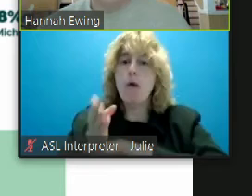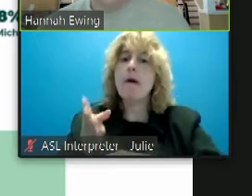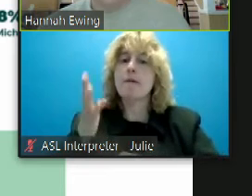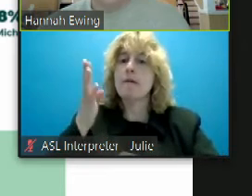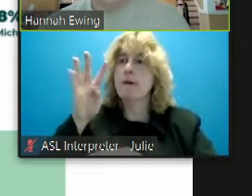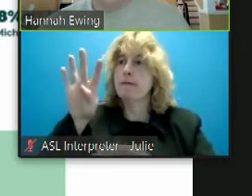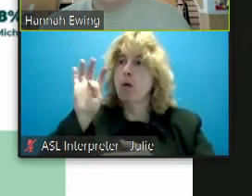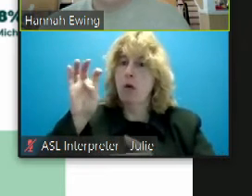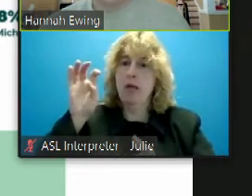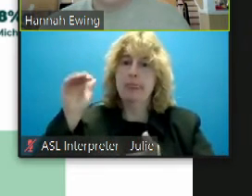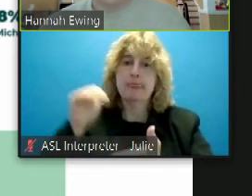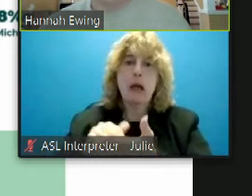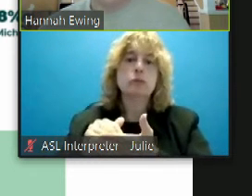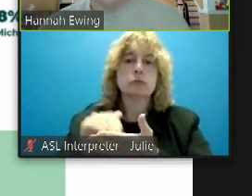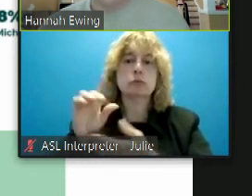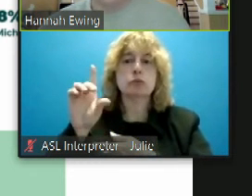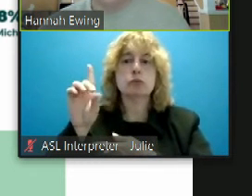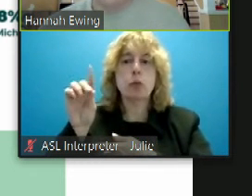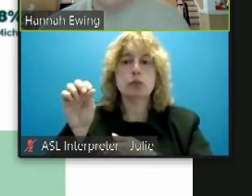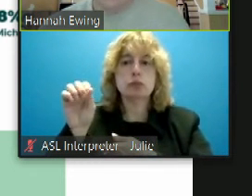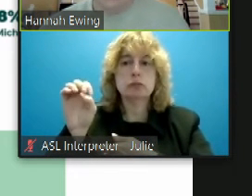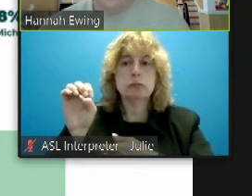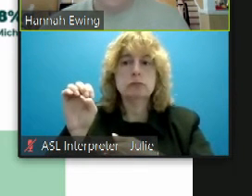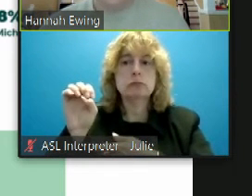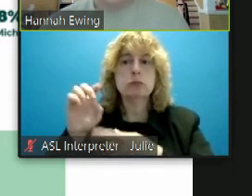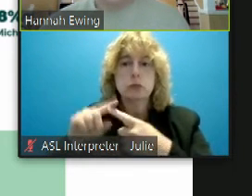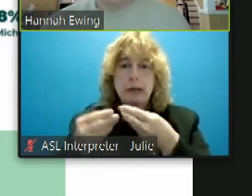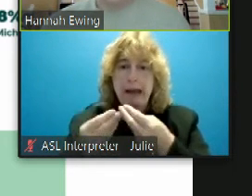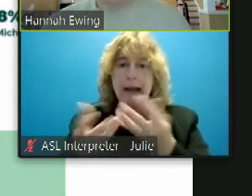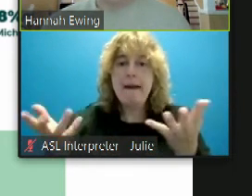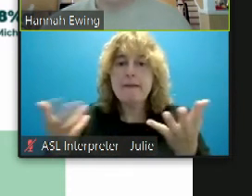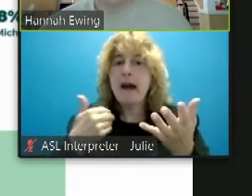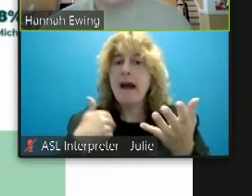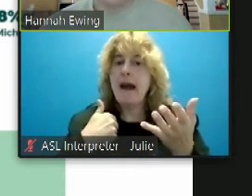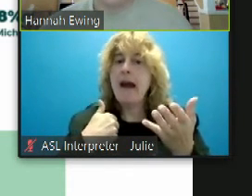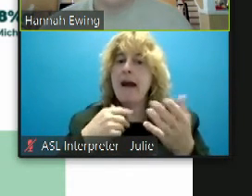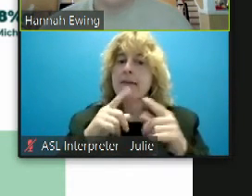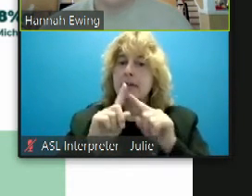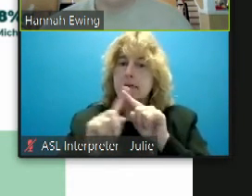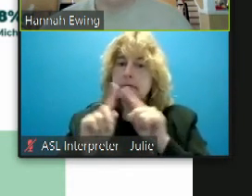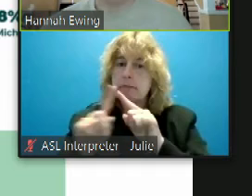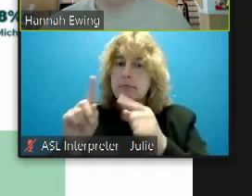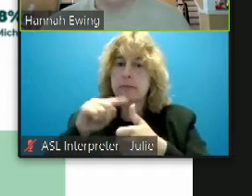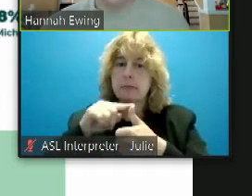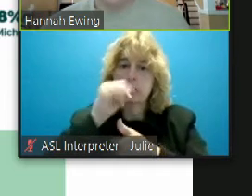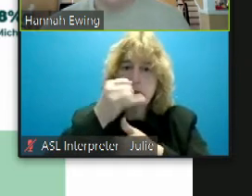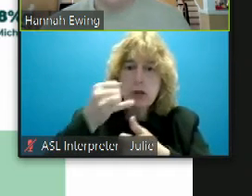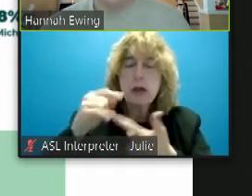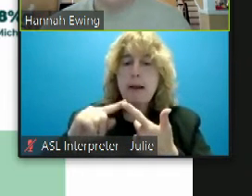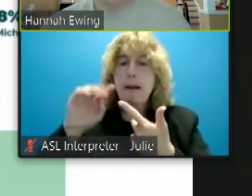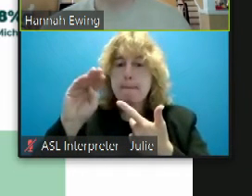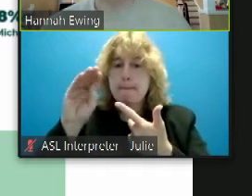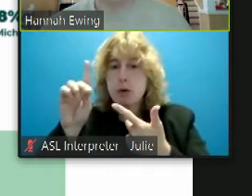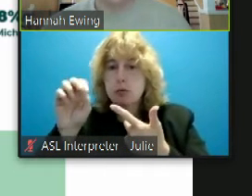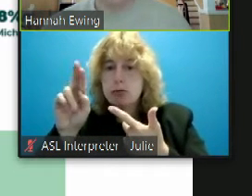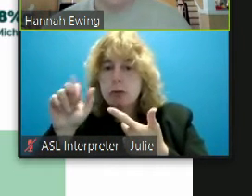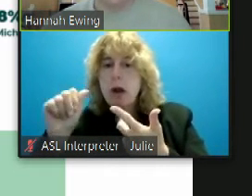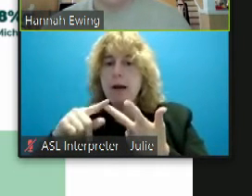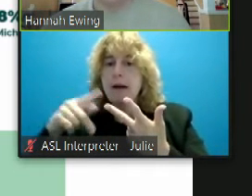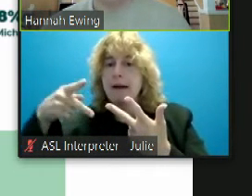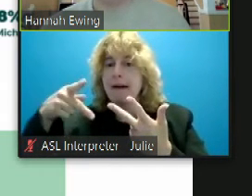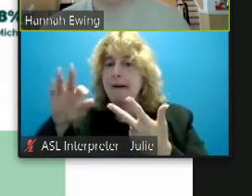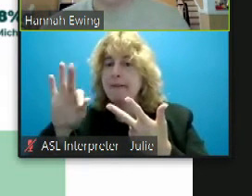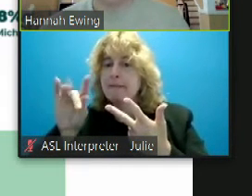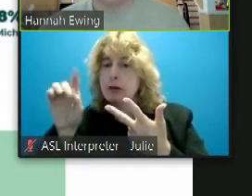brief breakdown of which types of vaccines we are giving. We also want to make sure that we are being transparent in who we're giving the